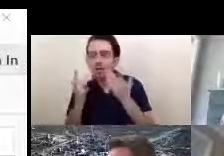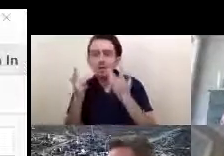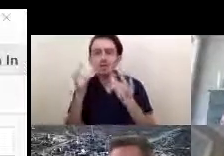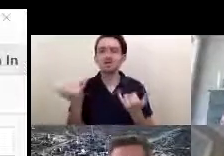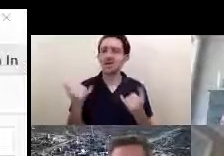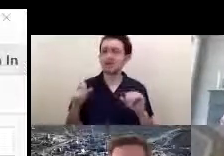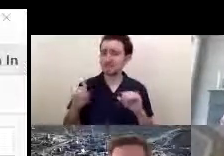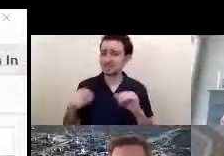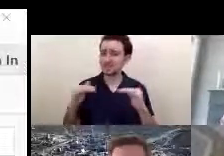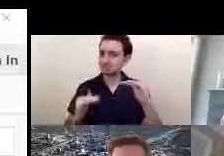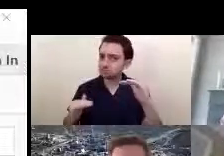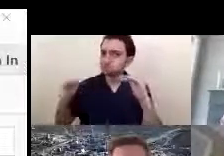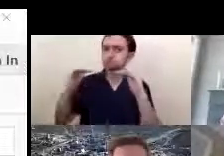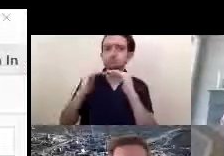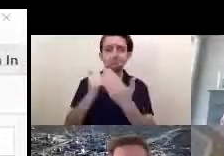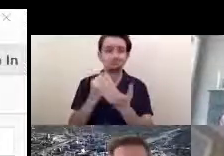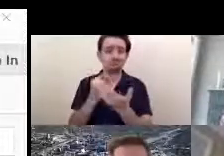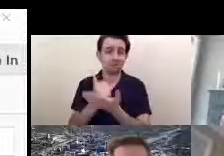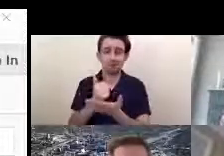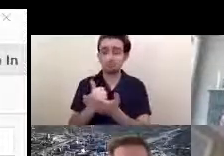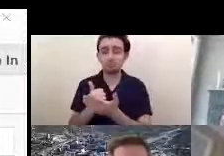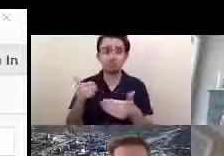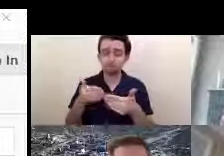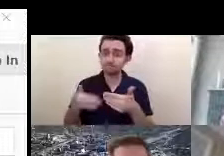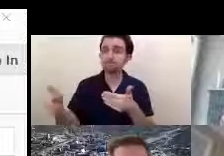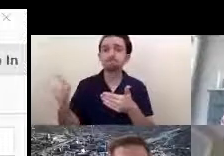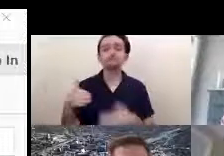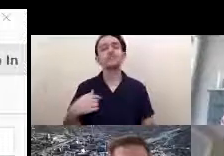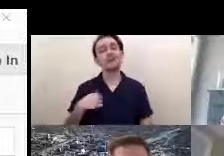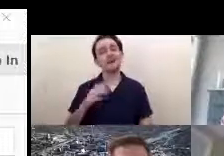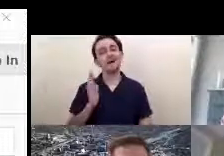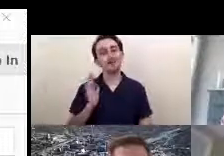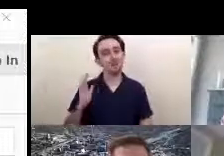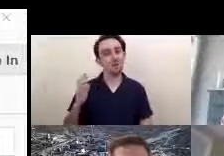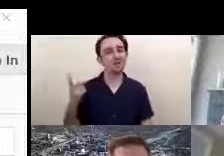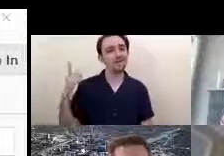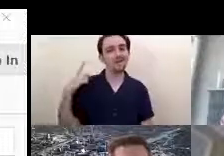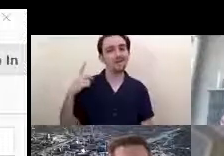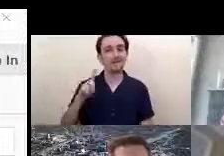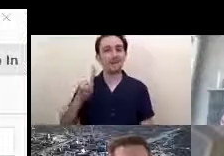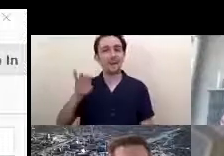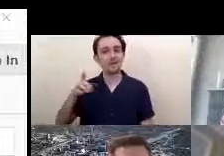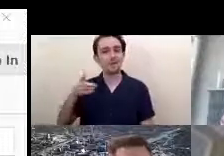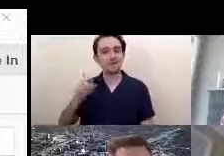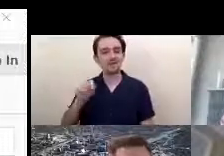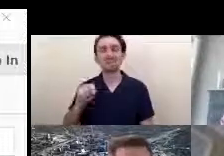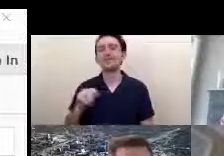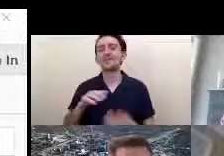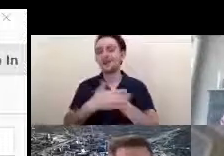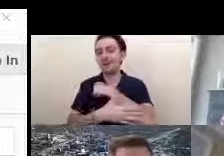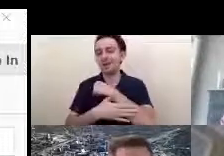over the years, I've held a few different roles in the community. I was the deputy county executive at one point, and now as a deputy mayor. I've been involved. I was involved